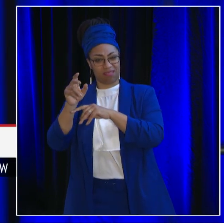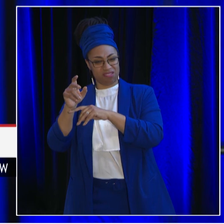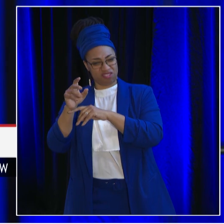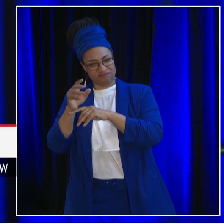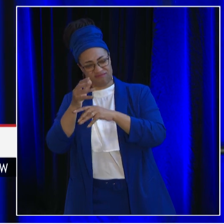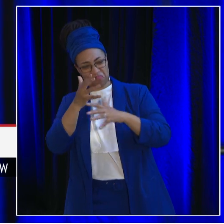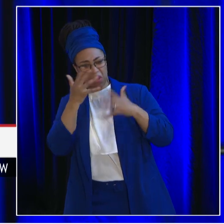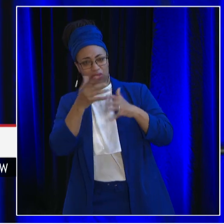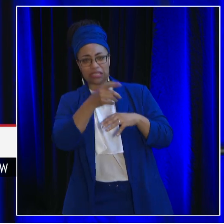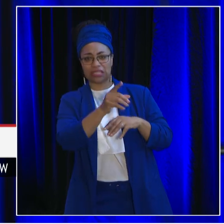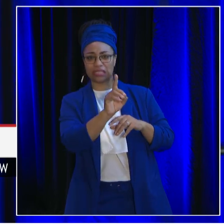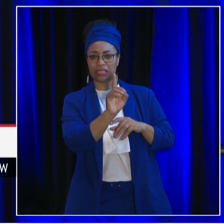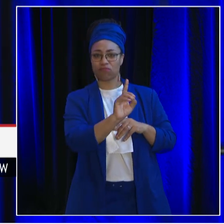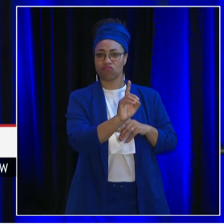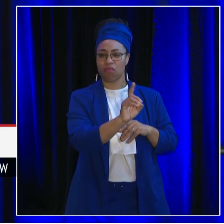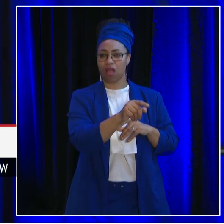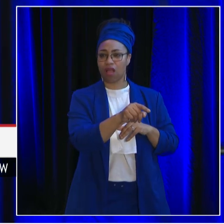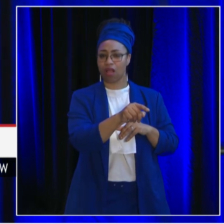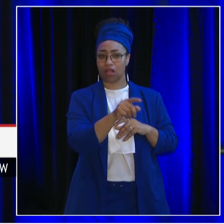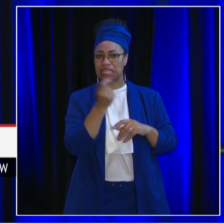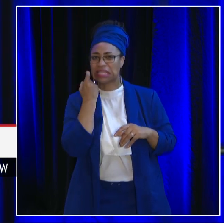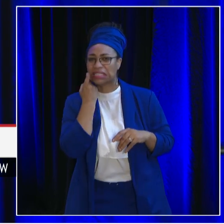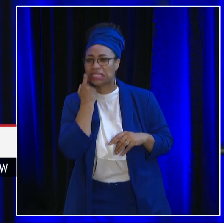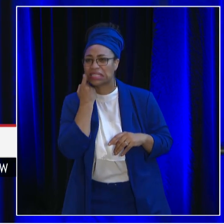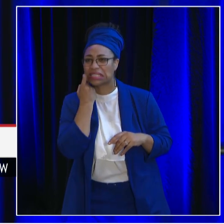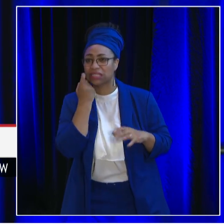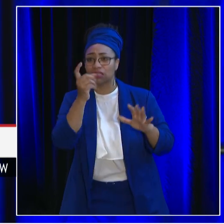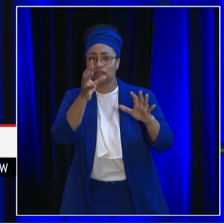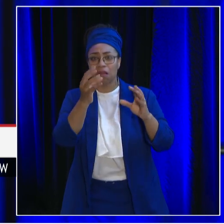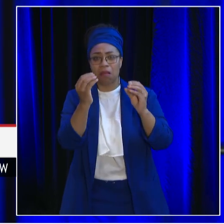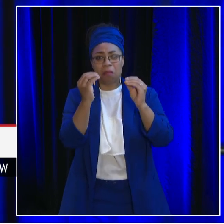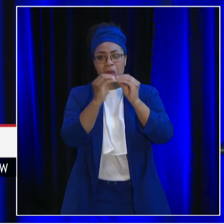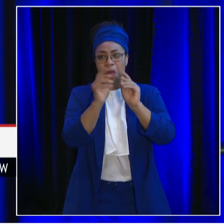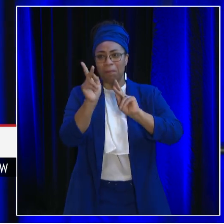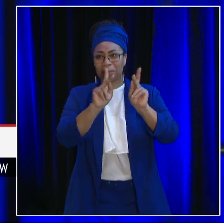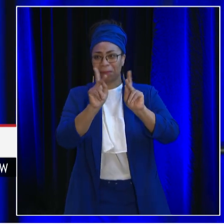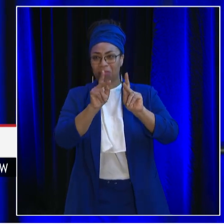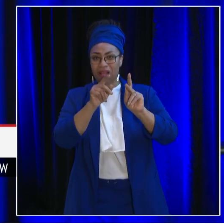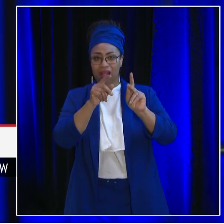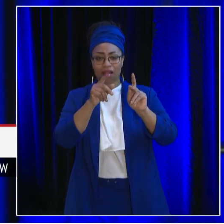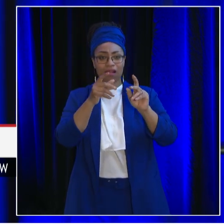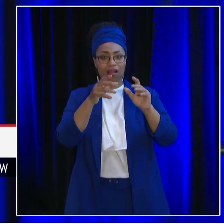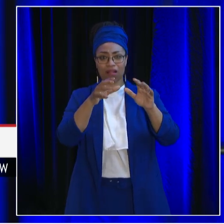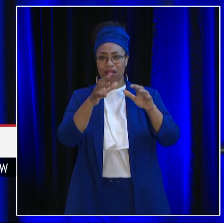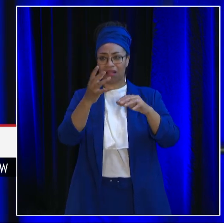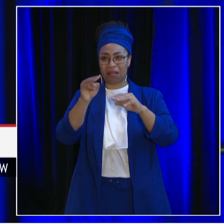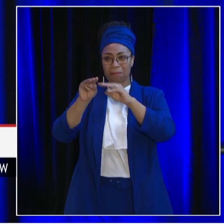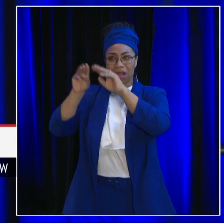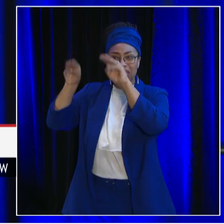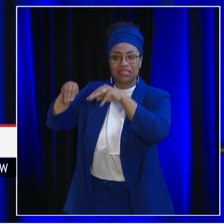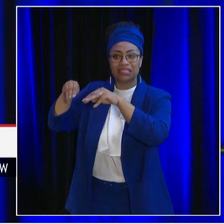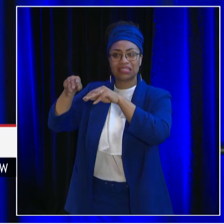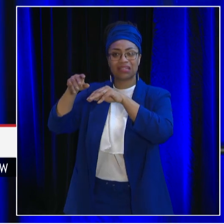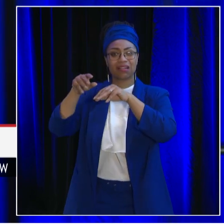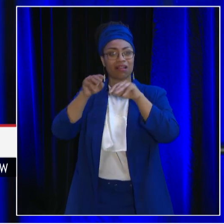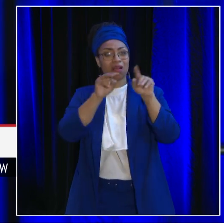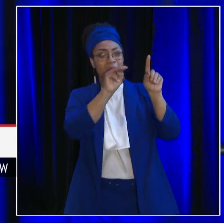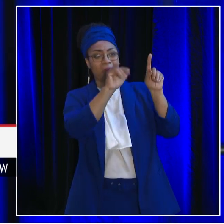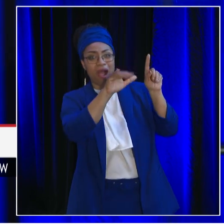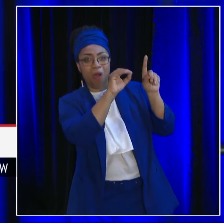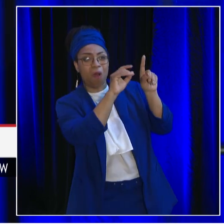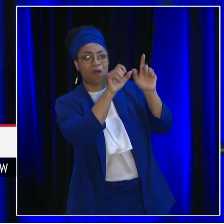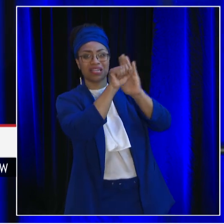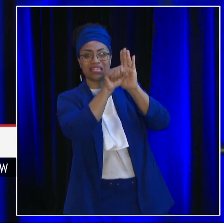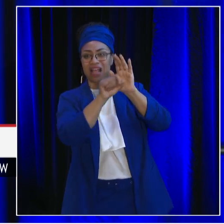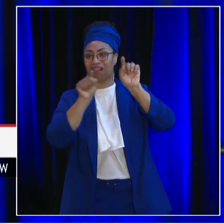in size to Alaska and North Dakota. When I look at the Federalist Papers, and trust me, I don't read them very often,